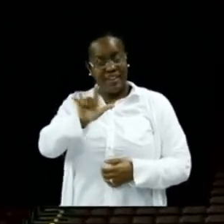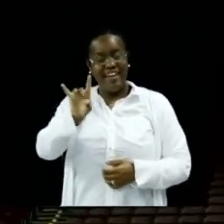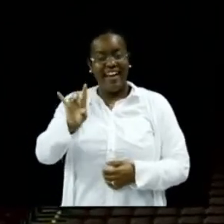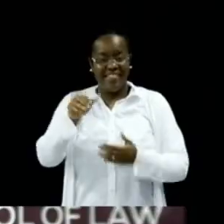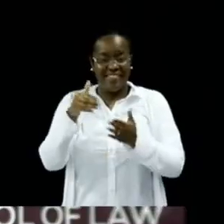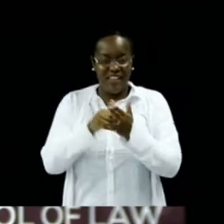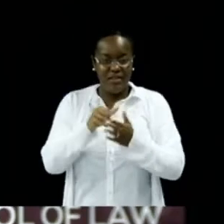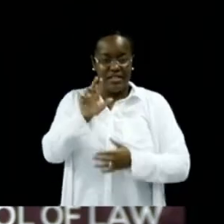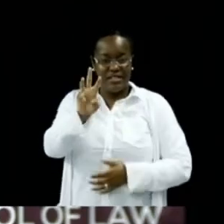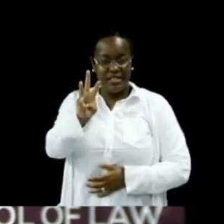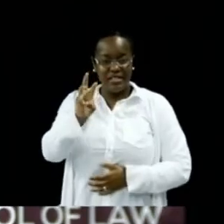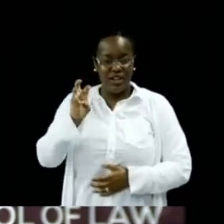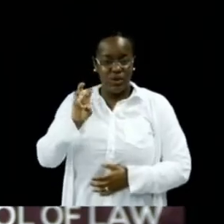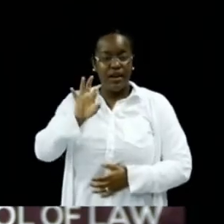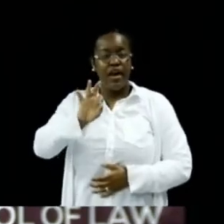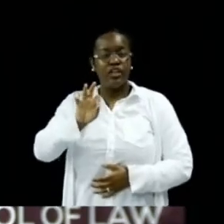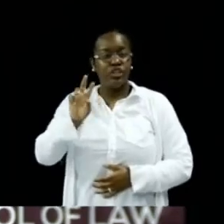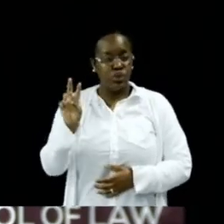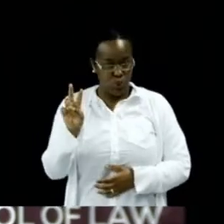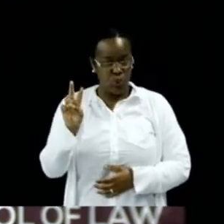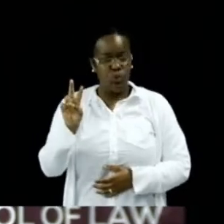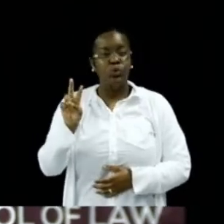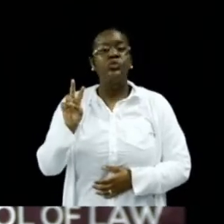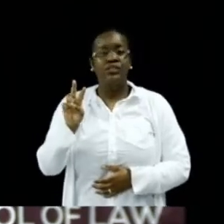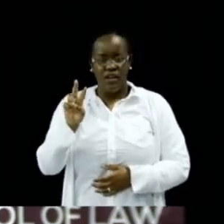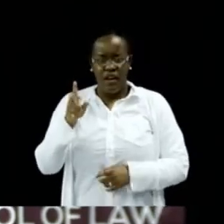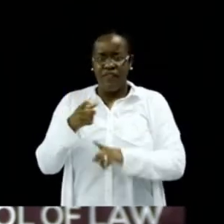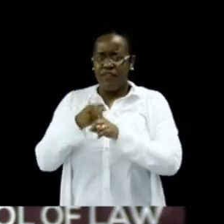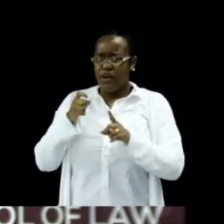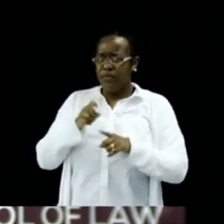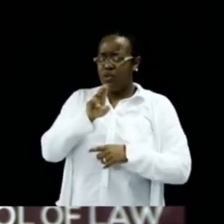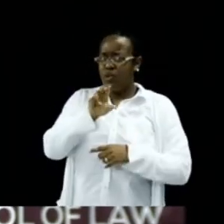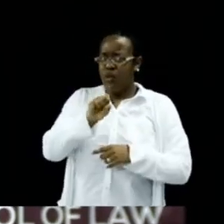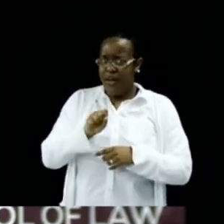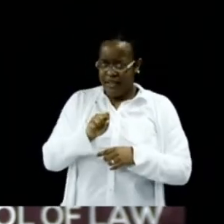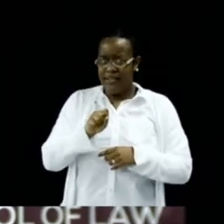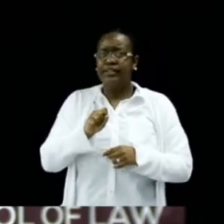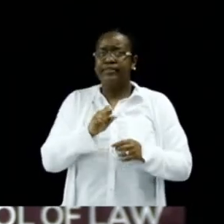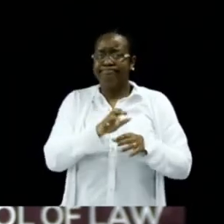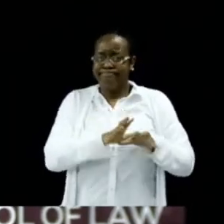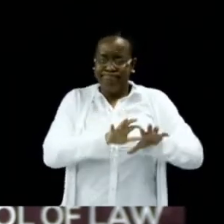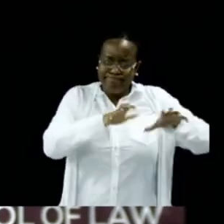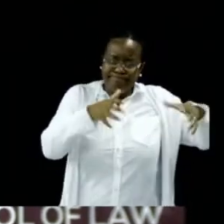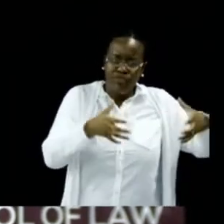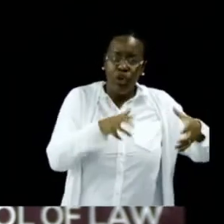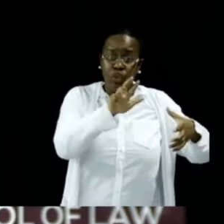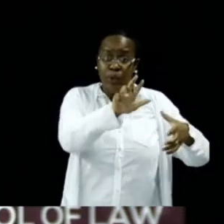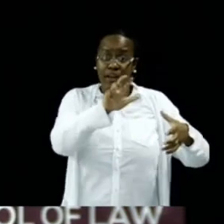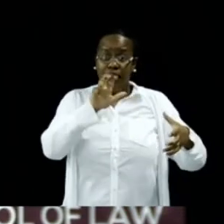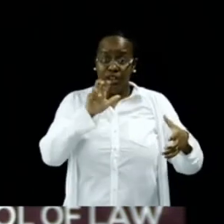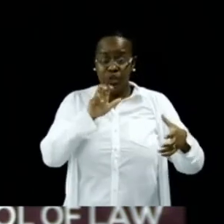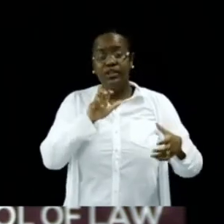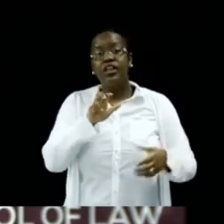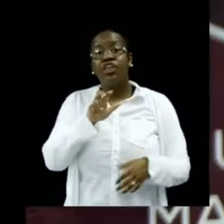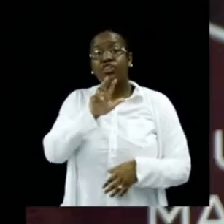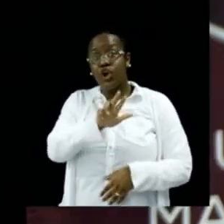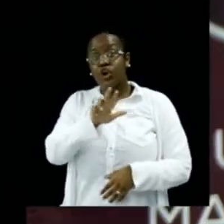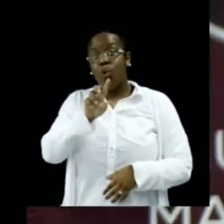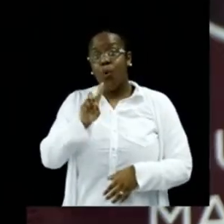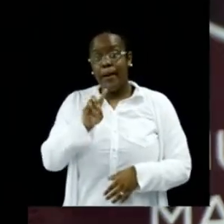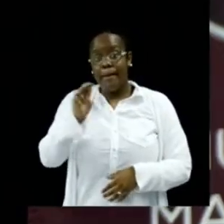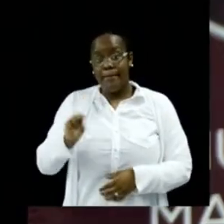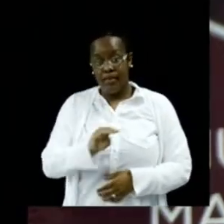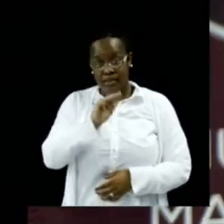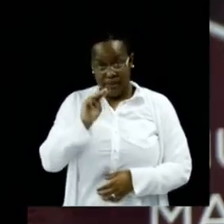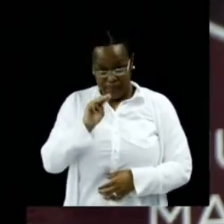1,328,692 out of a U.S. population of approximately 331 million.